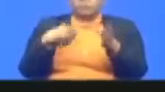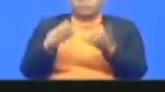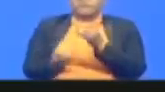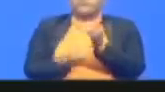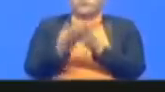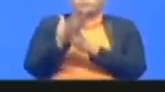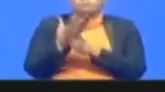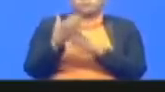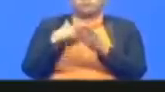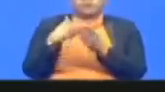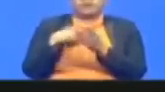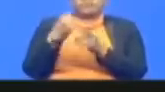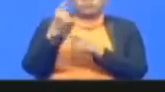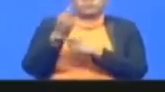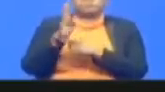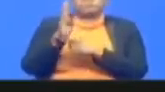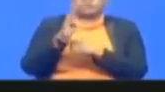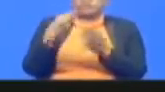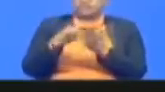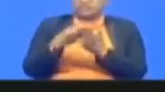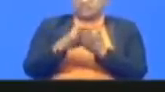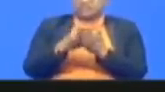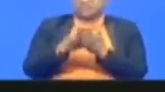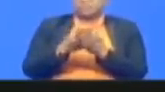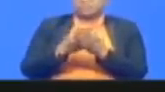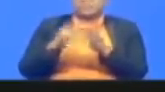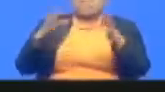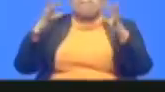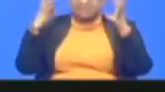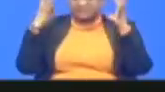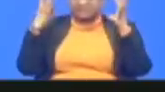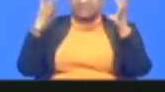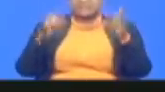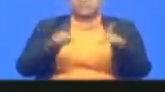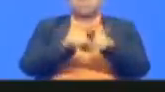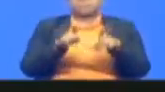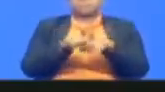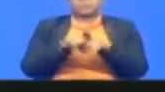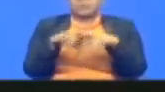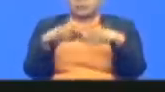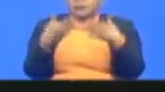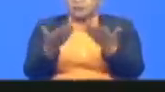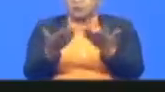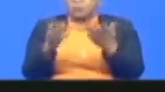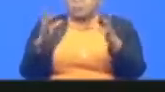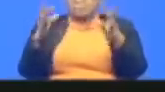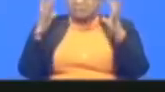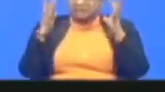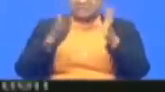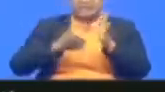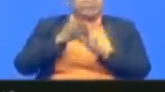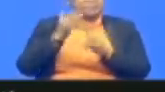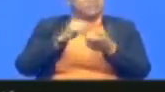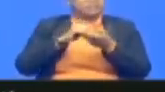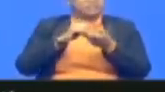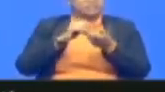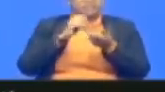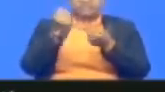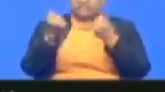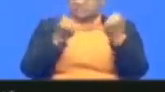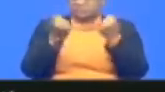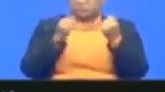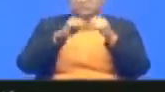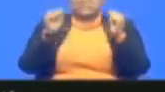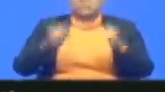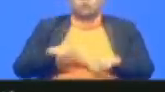shilling high-capacity buses ends months of speculation on how the bus rapid transport system would be operated.